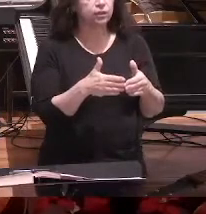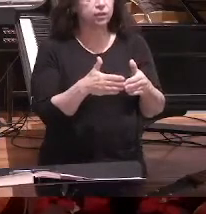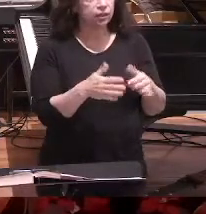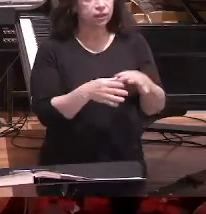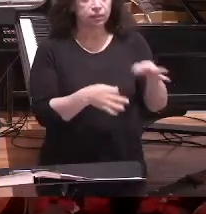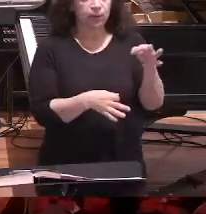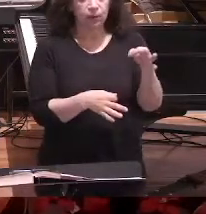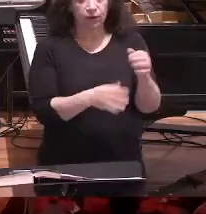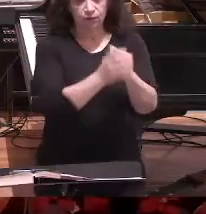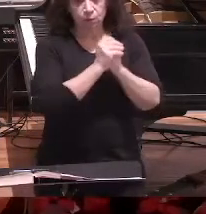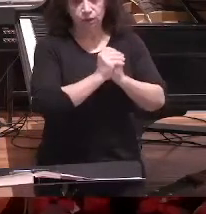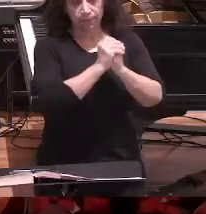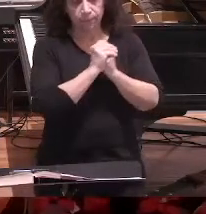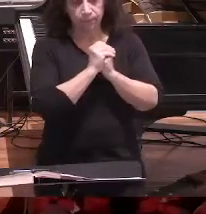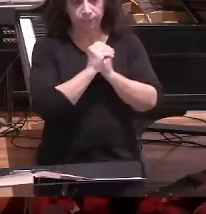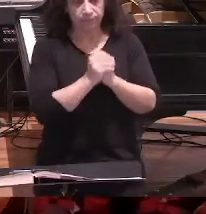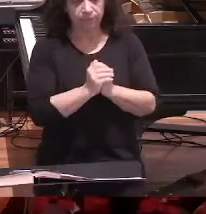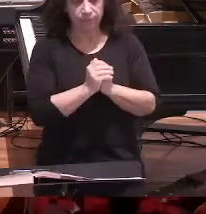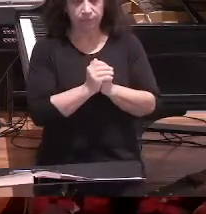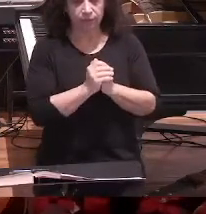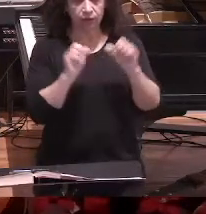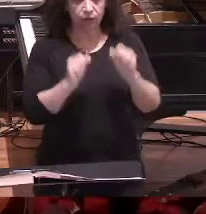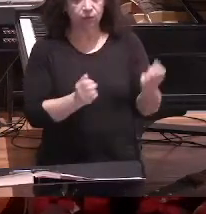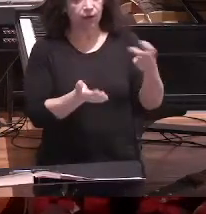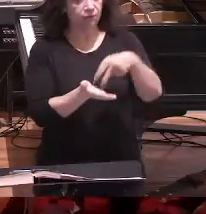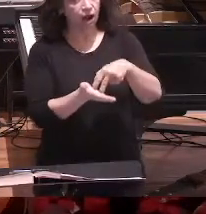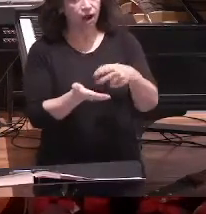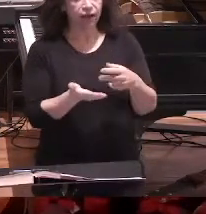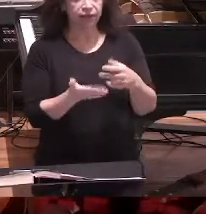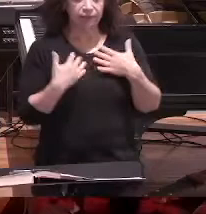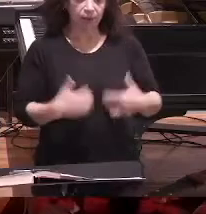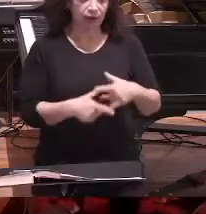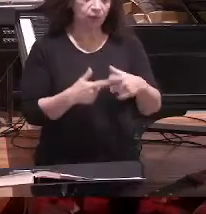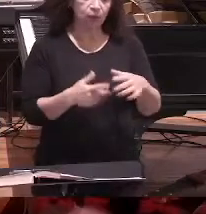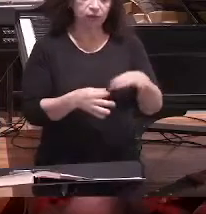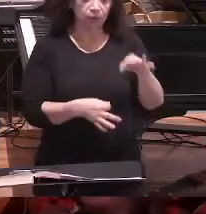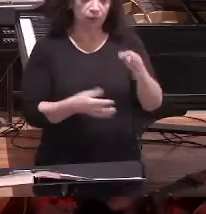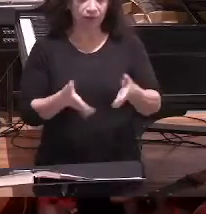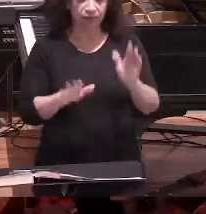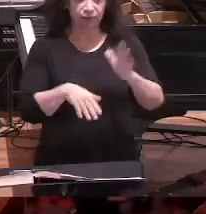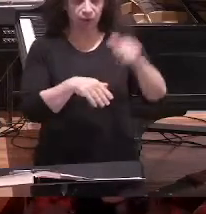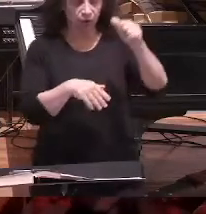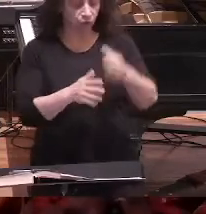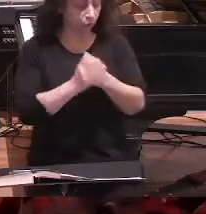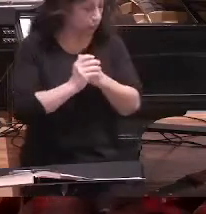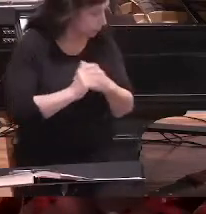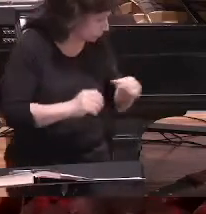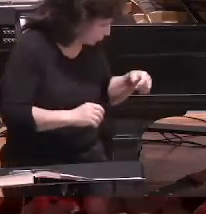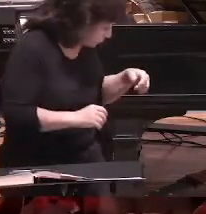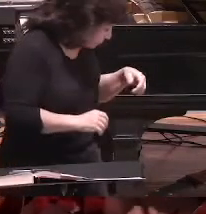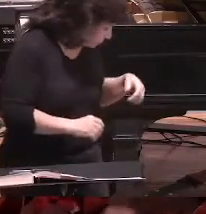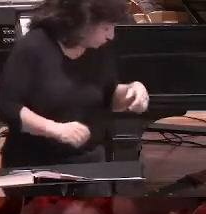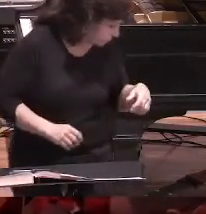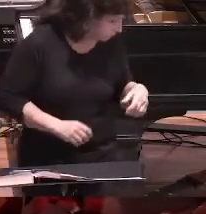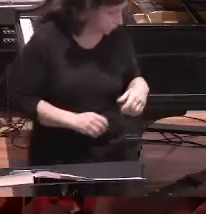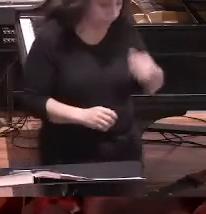spirit of worship. If you might rise in body or in spirit, and let us be called into worship